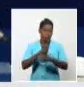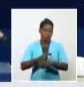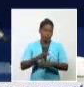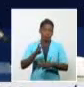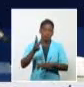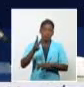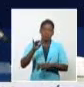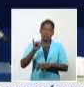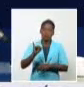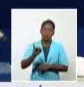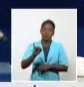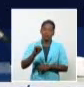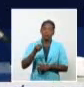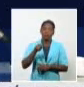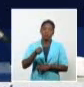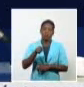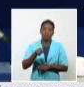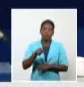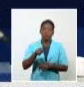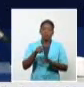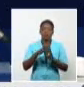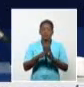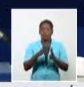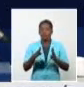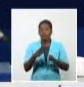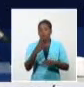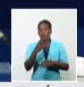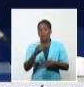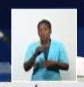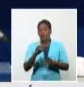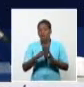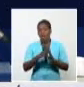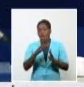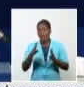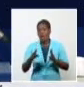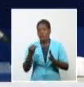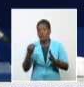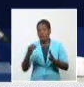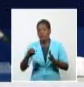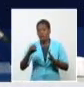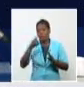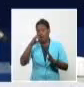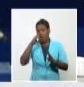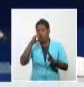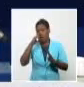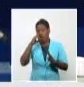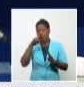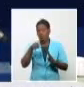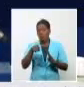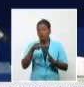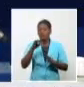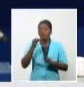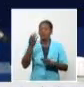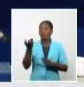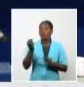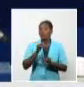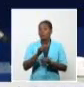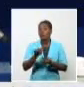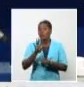with 44.4% of the diagnosed cases, and those over 60 years of age with 13 cases